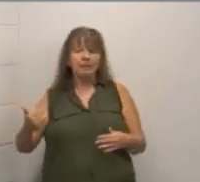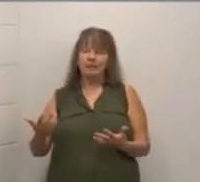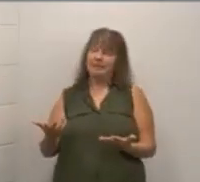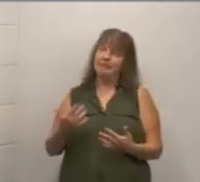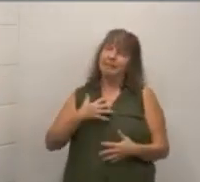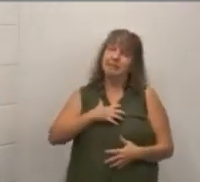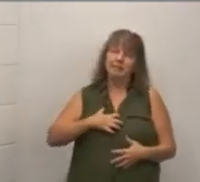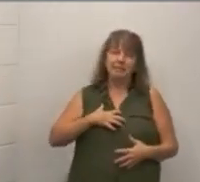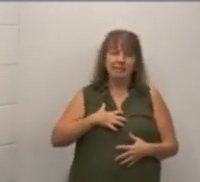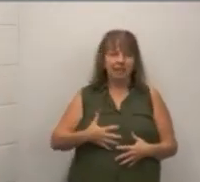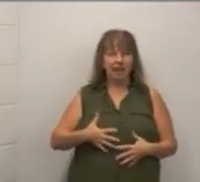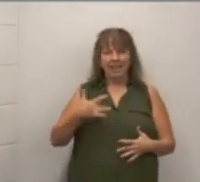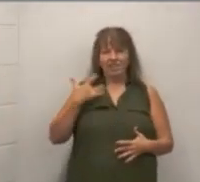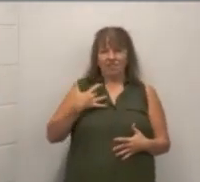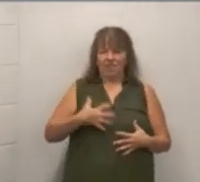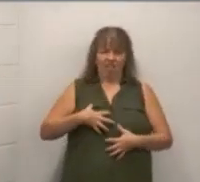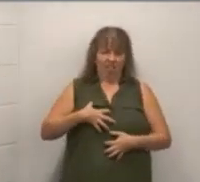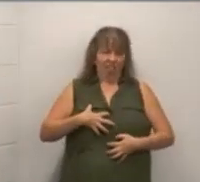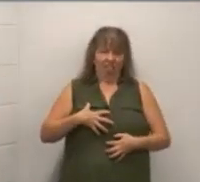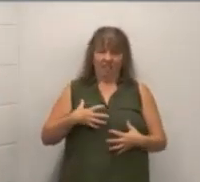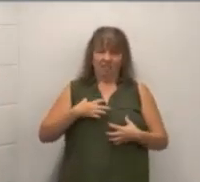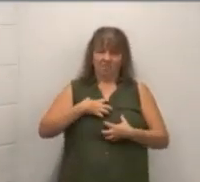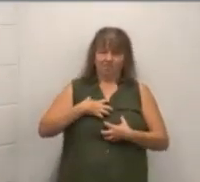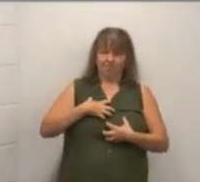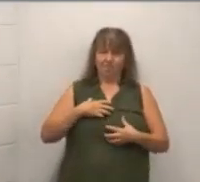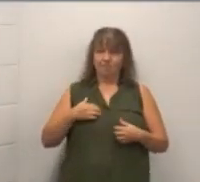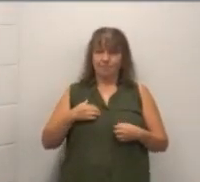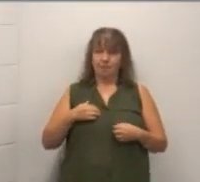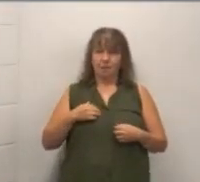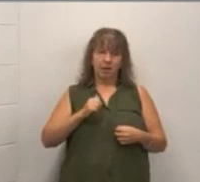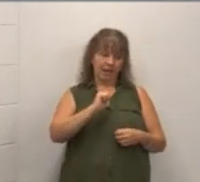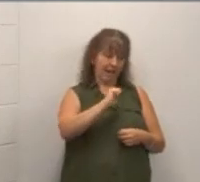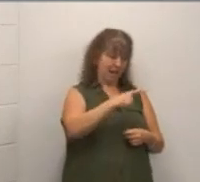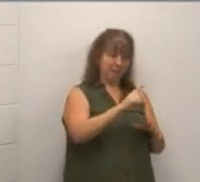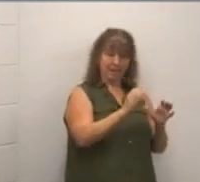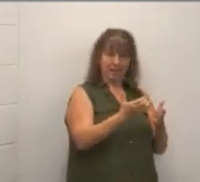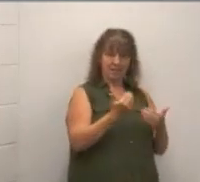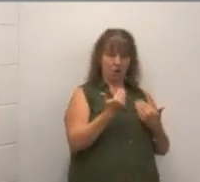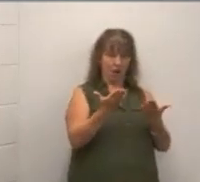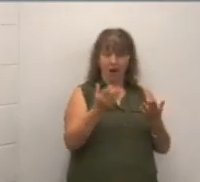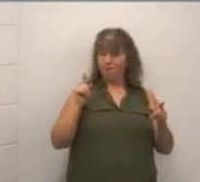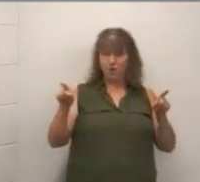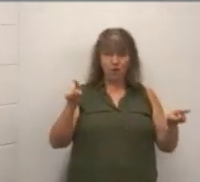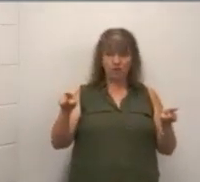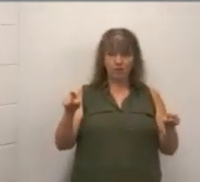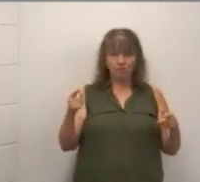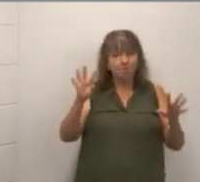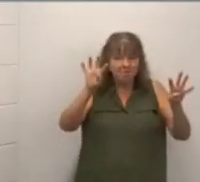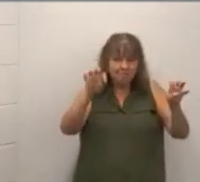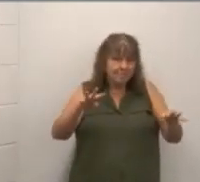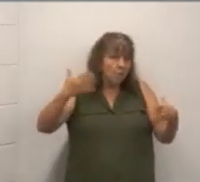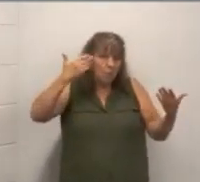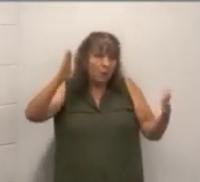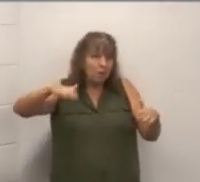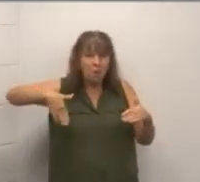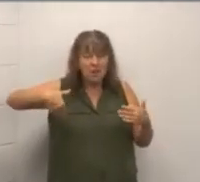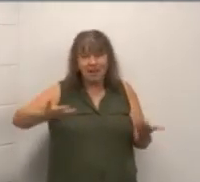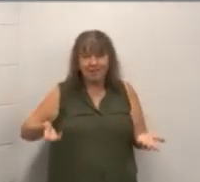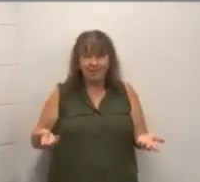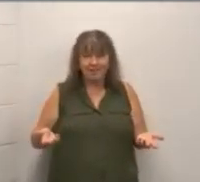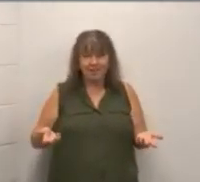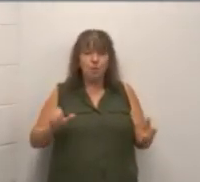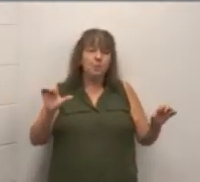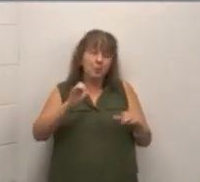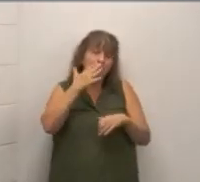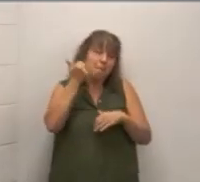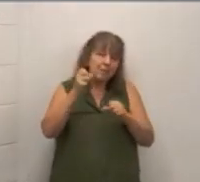yet is what AP classes and electives we'll have to offer. We're going to do our best to offer what we can, and then we will do our